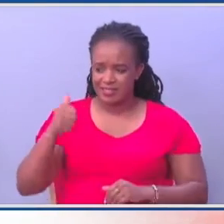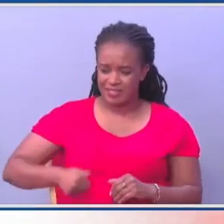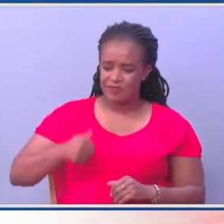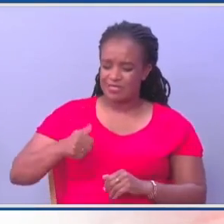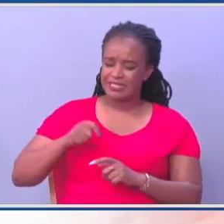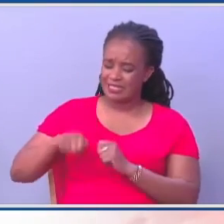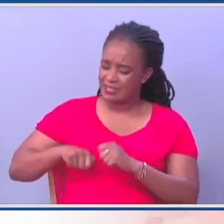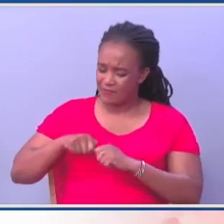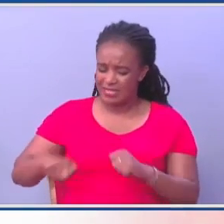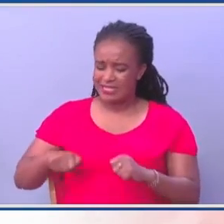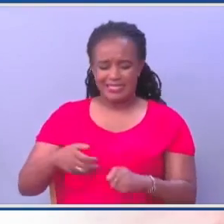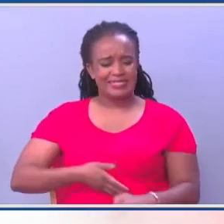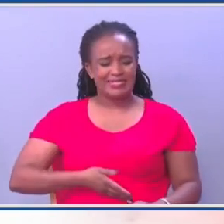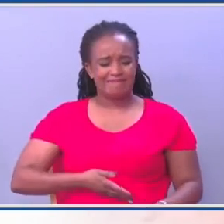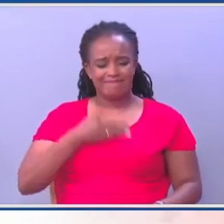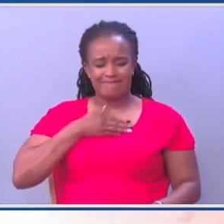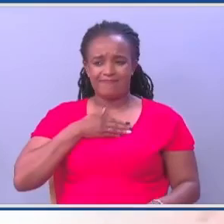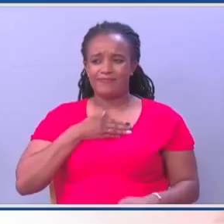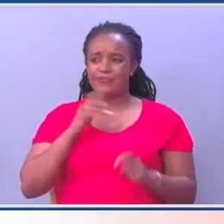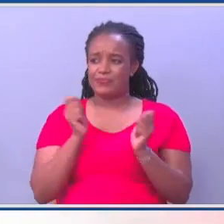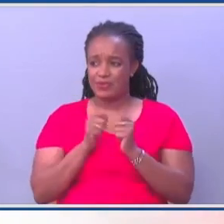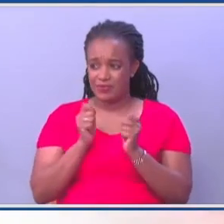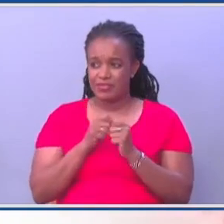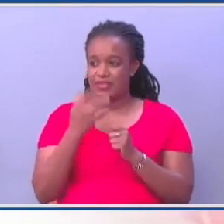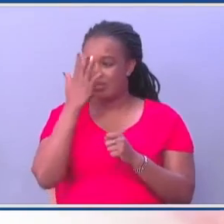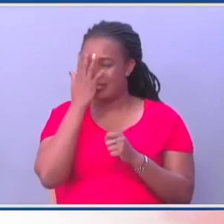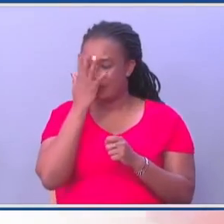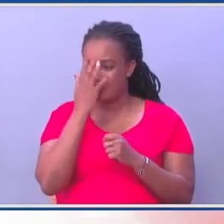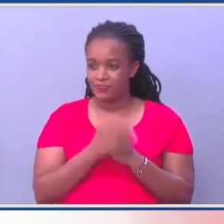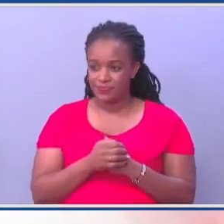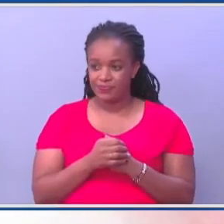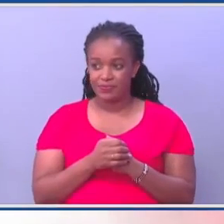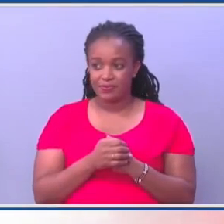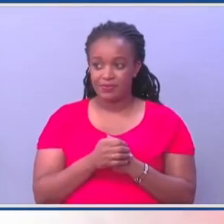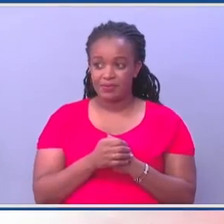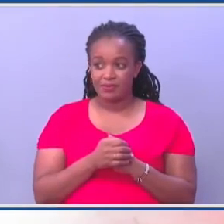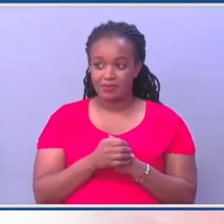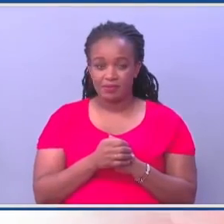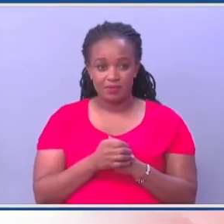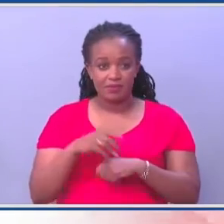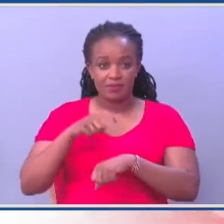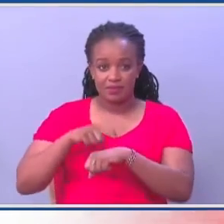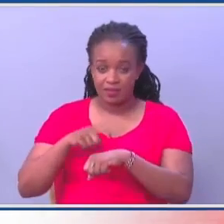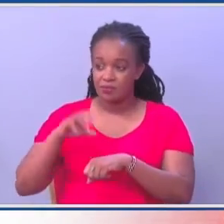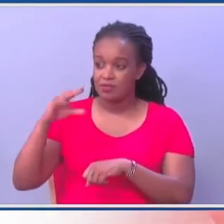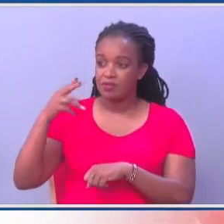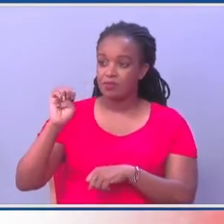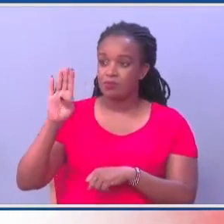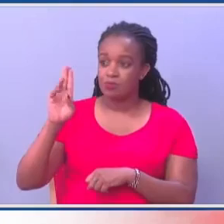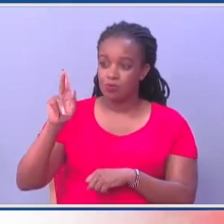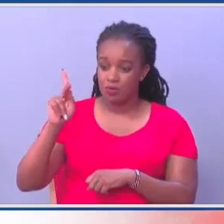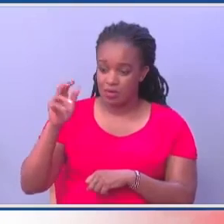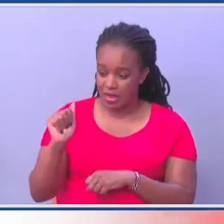It's sad. It's a shame. All right, and that's where we'll have to end this discussion. Thank you. When Chebukati's organization has allowed